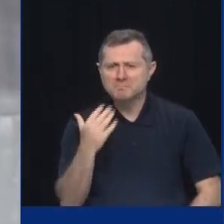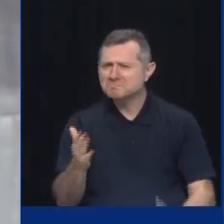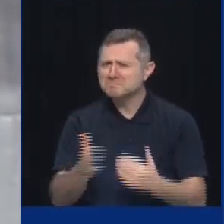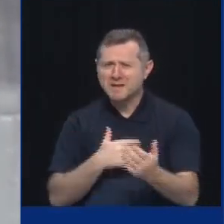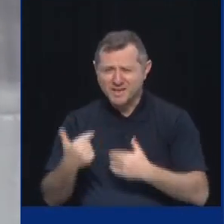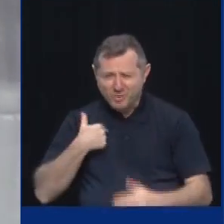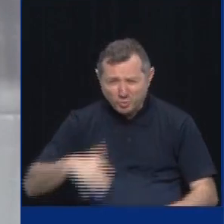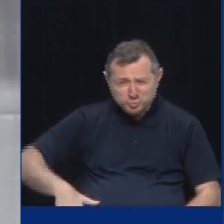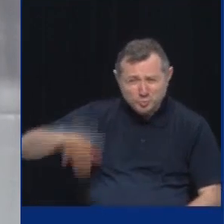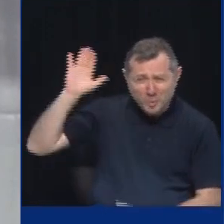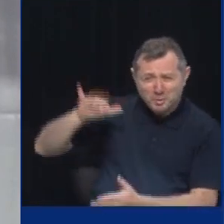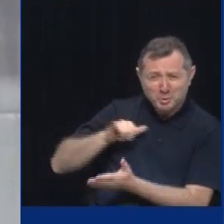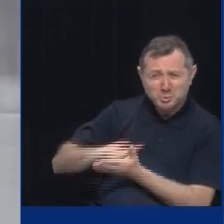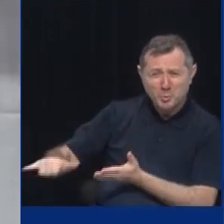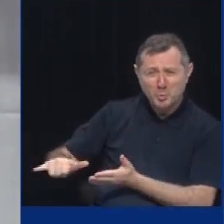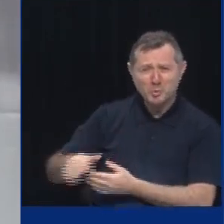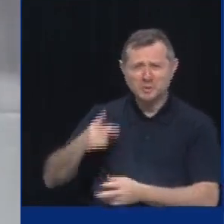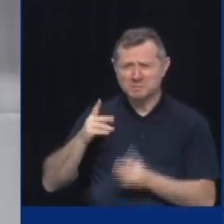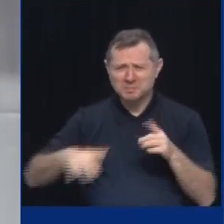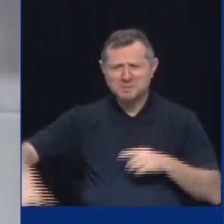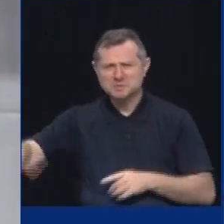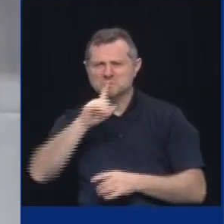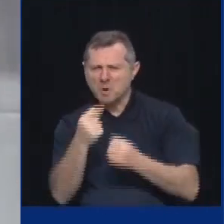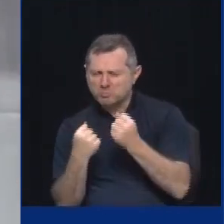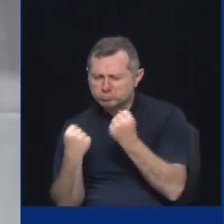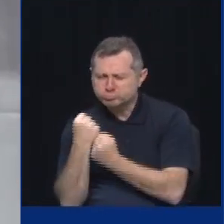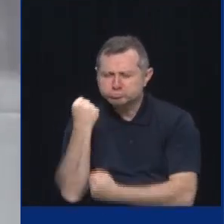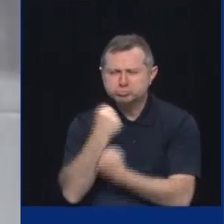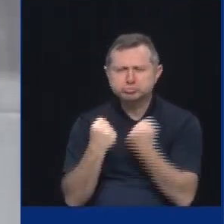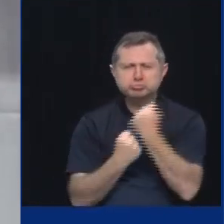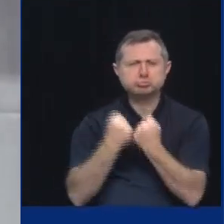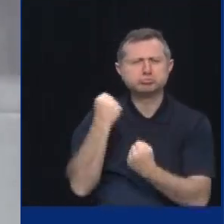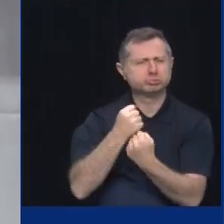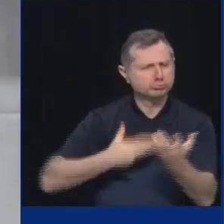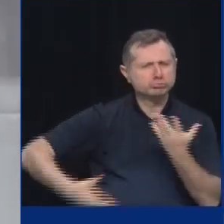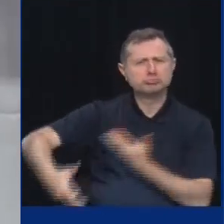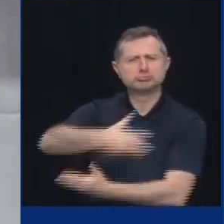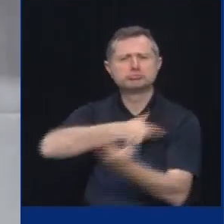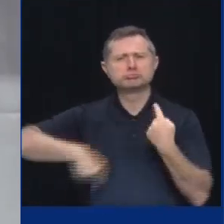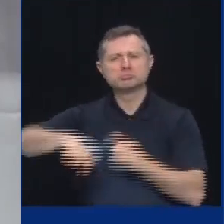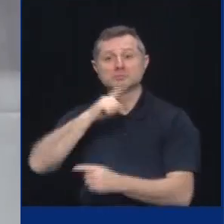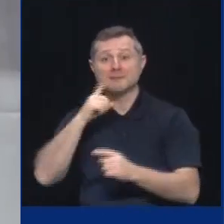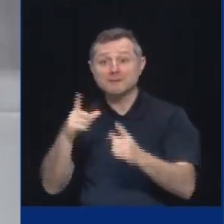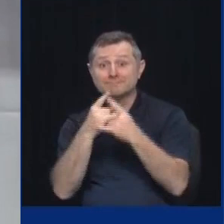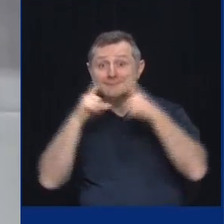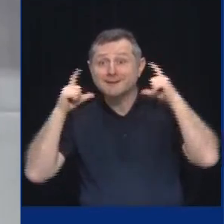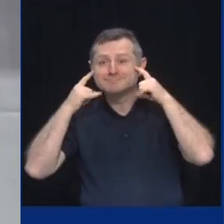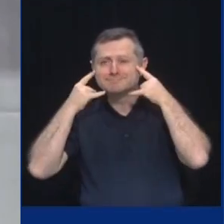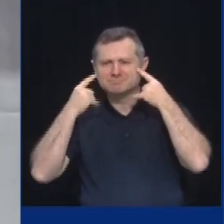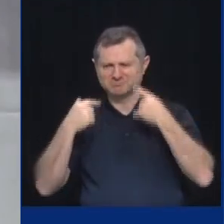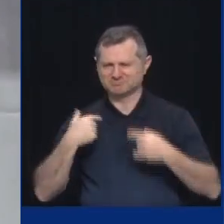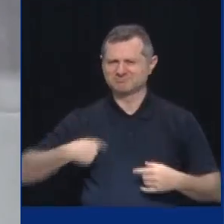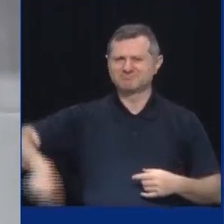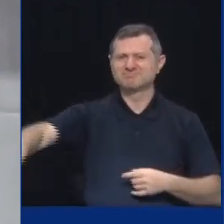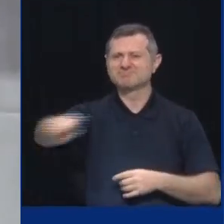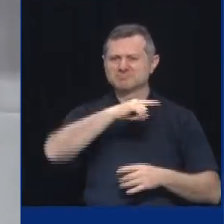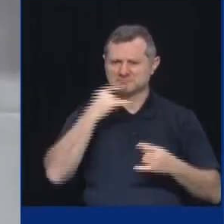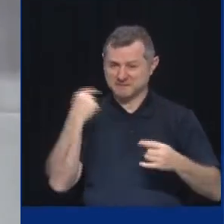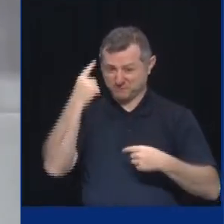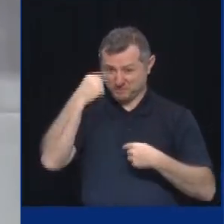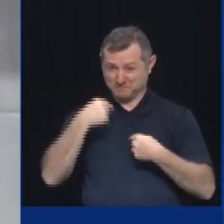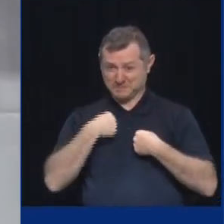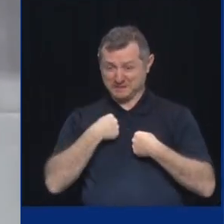were there one for the other. And that's what the mask is all about. I wear a mask for you, you wear a mask for me.